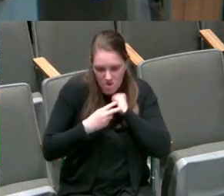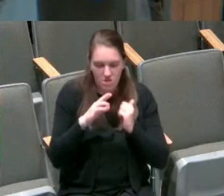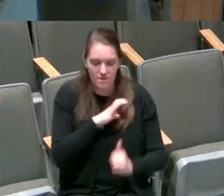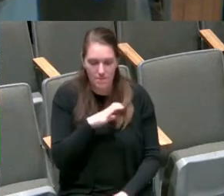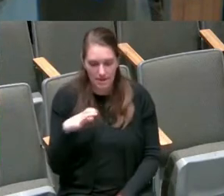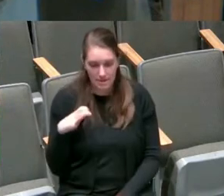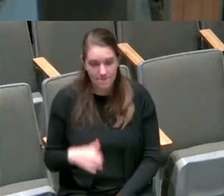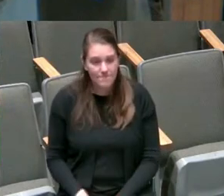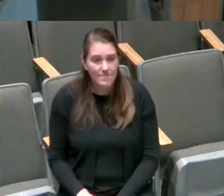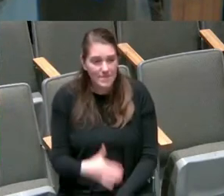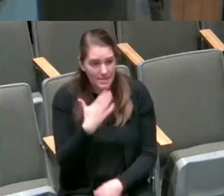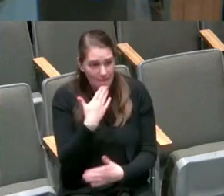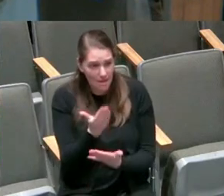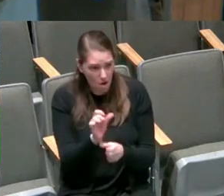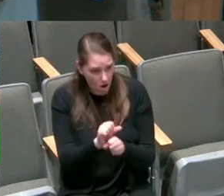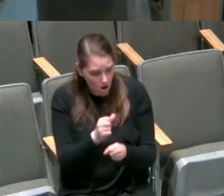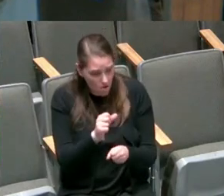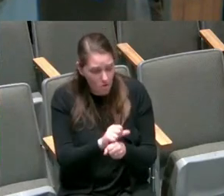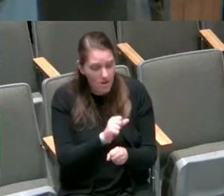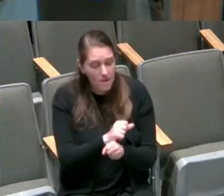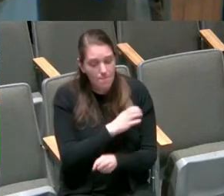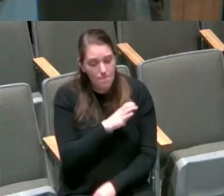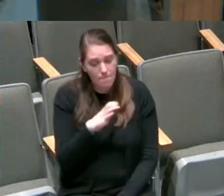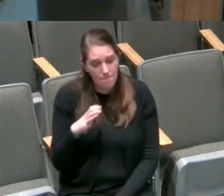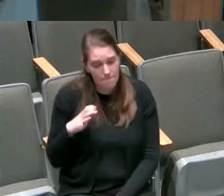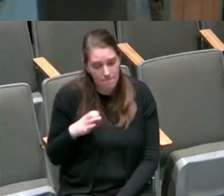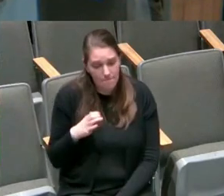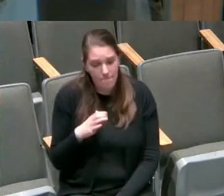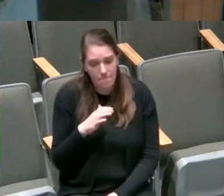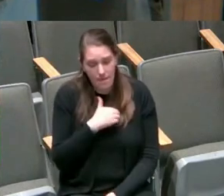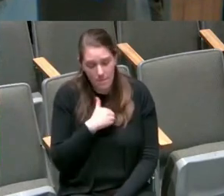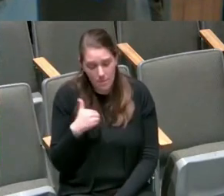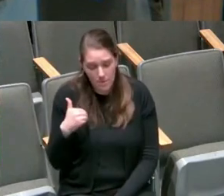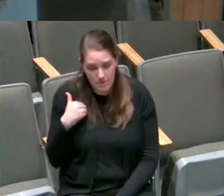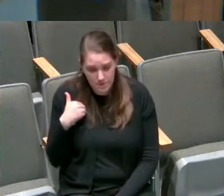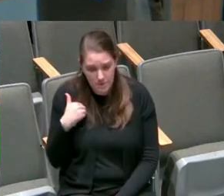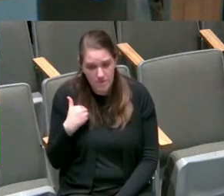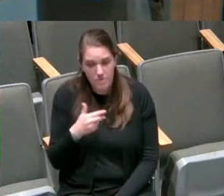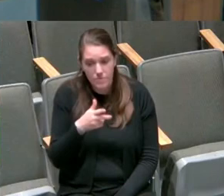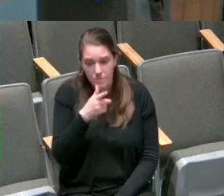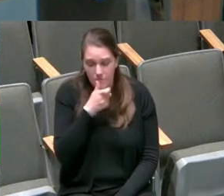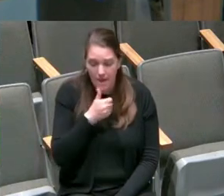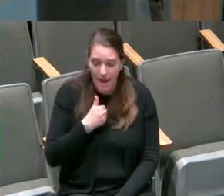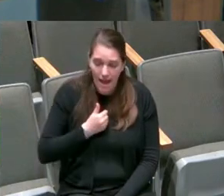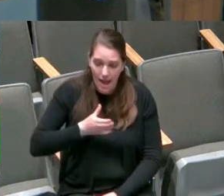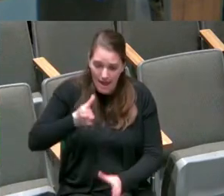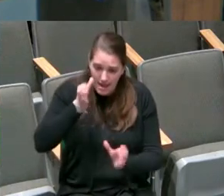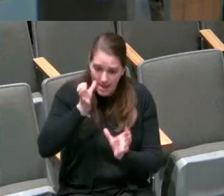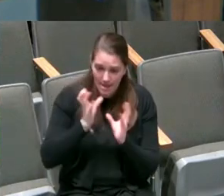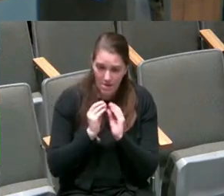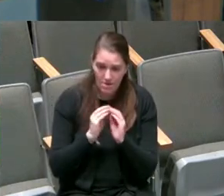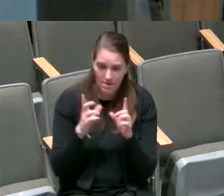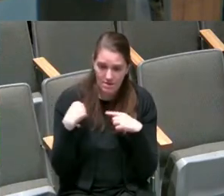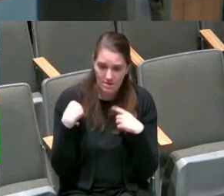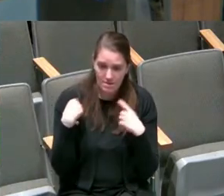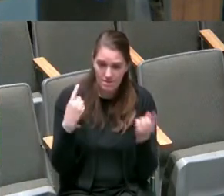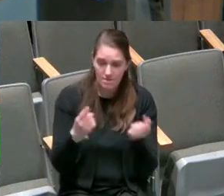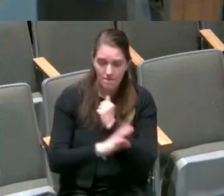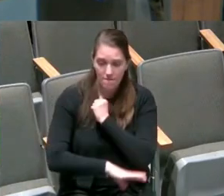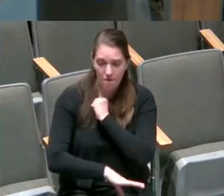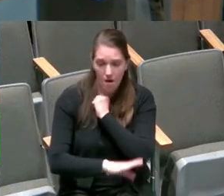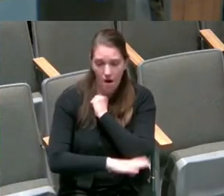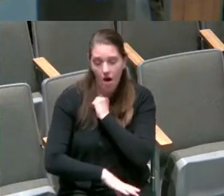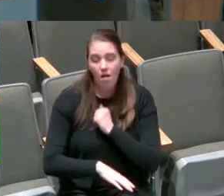thank the hard-working members of our committee uh they've had hearings all this last fall on